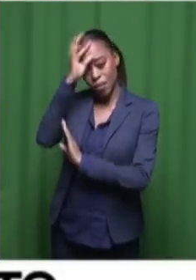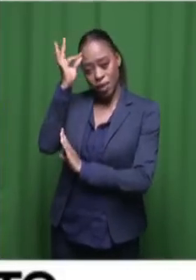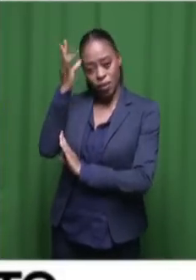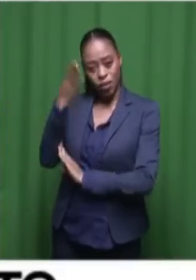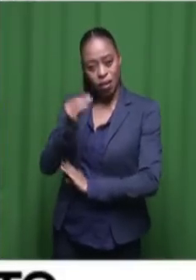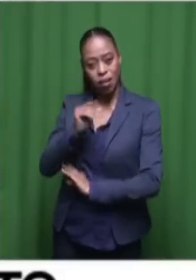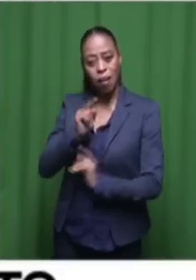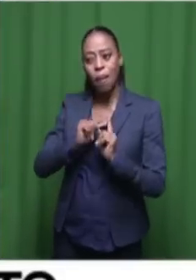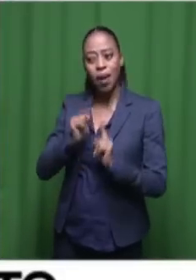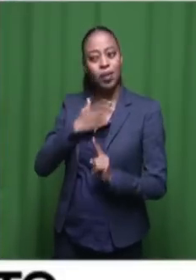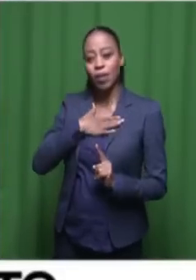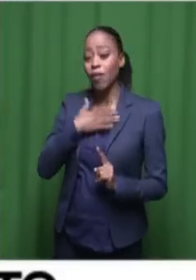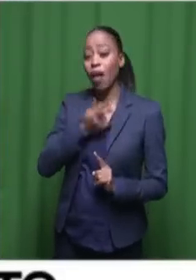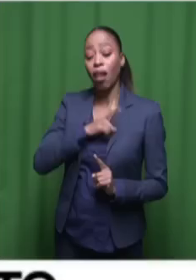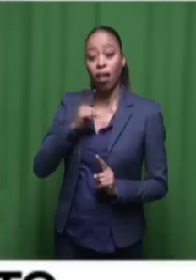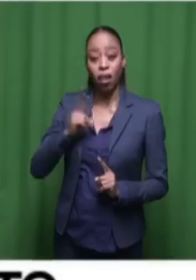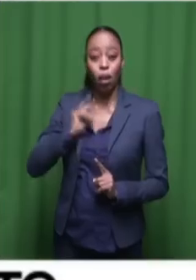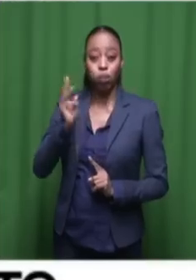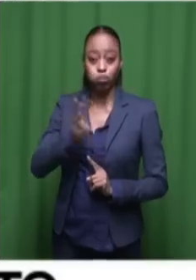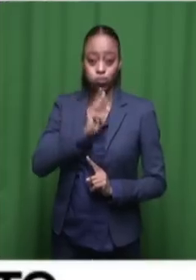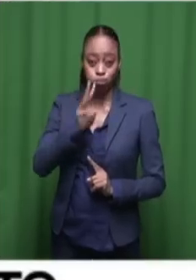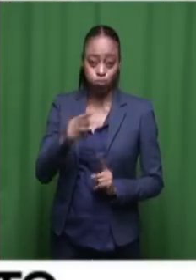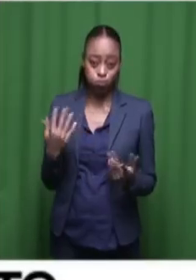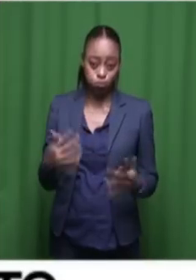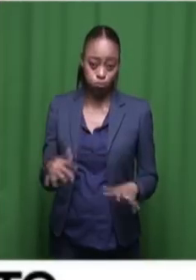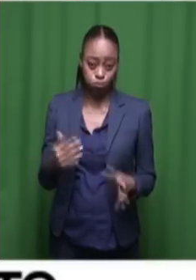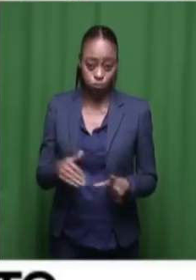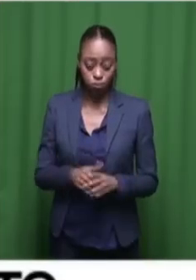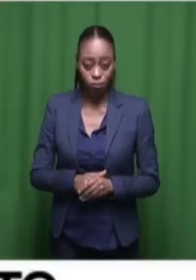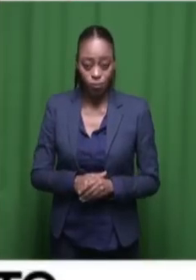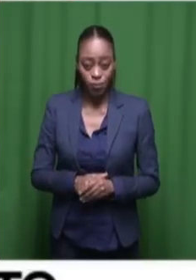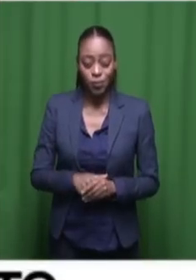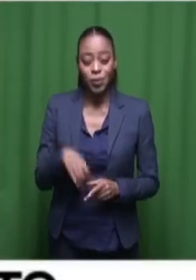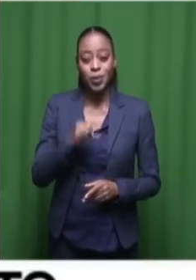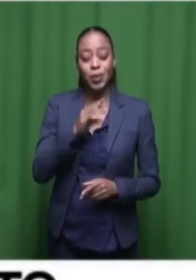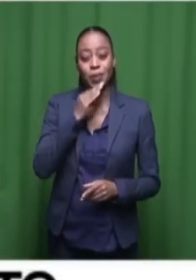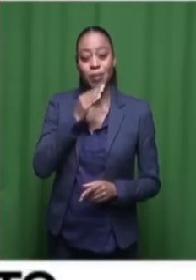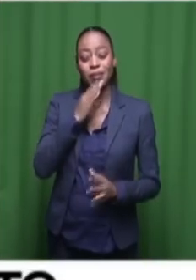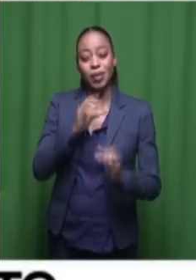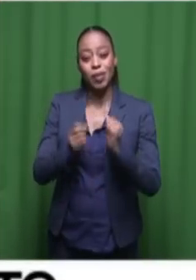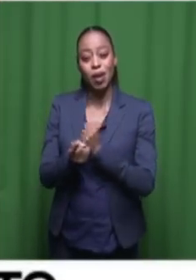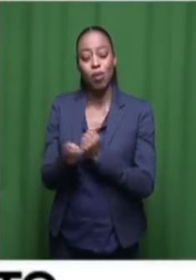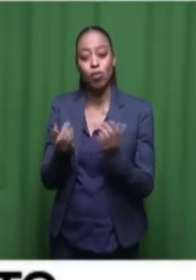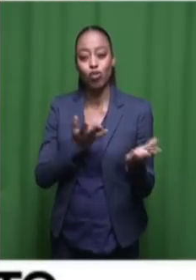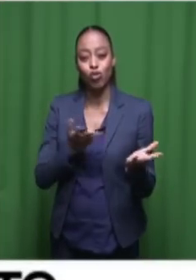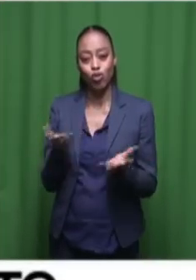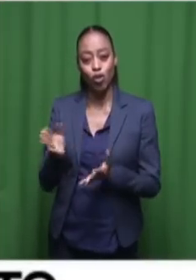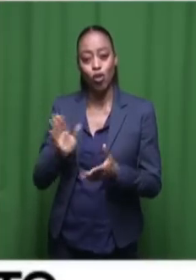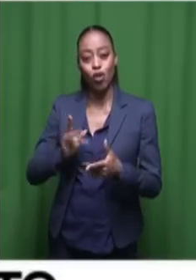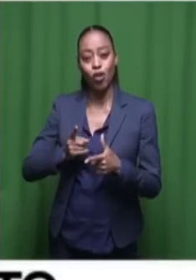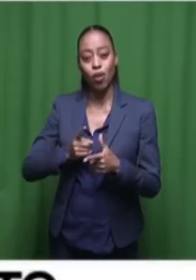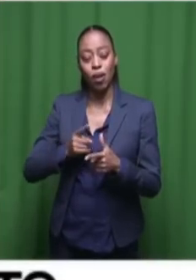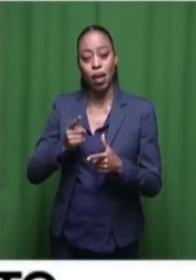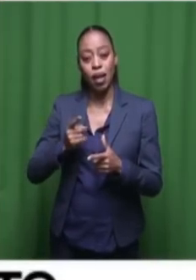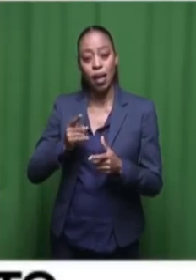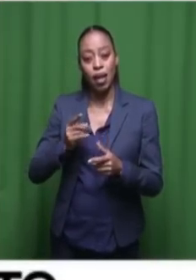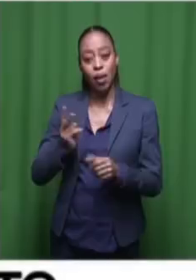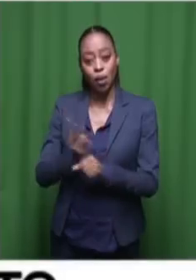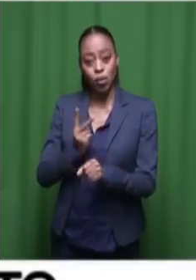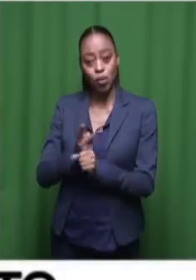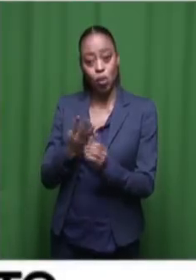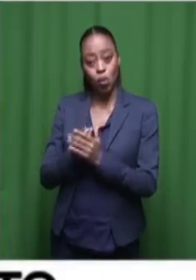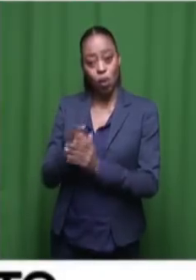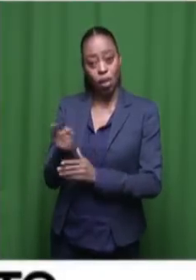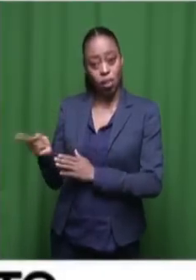probably feel like the longest 8 minutes that we've observed. So that is what's going to happen. And in tow with them will